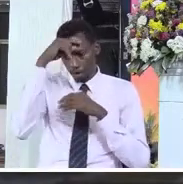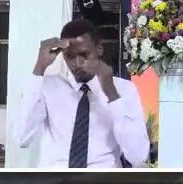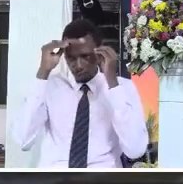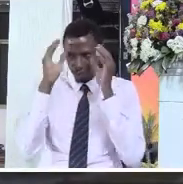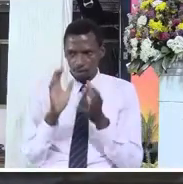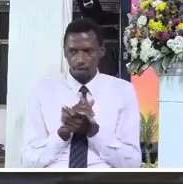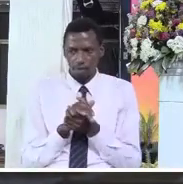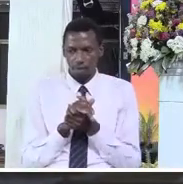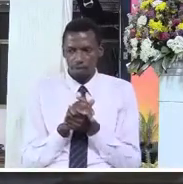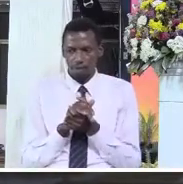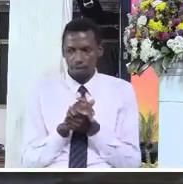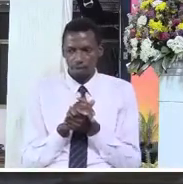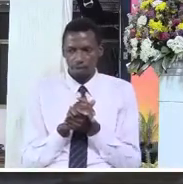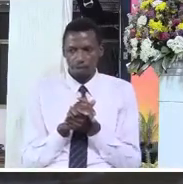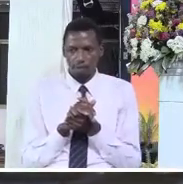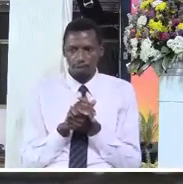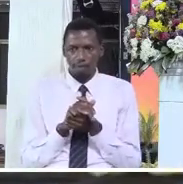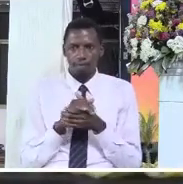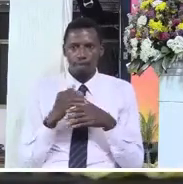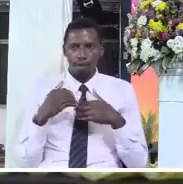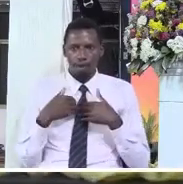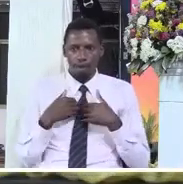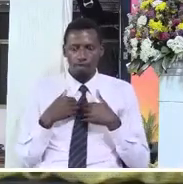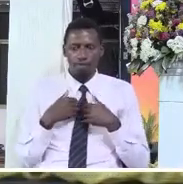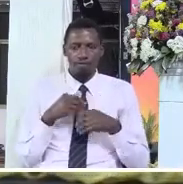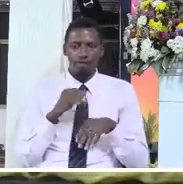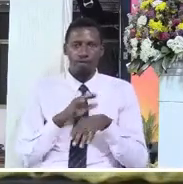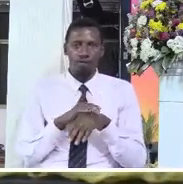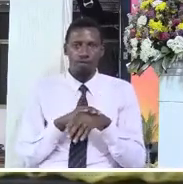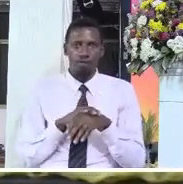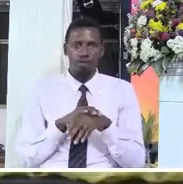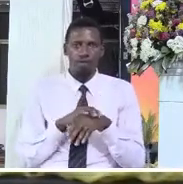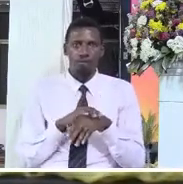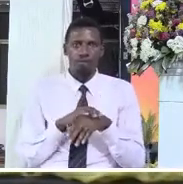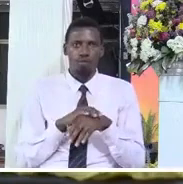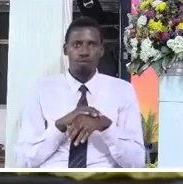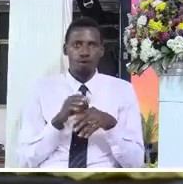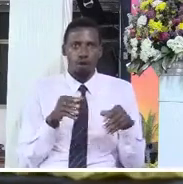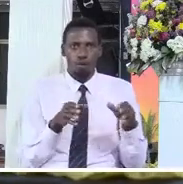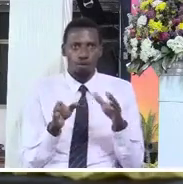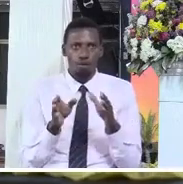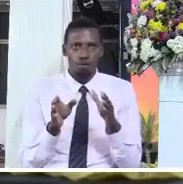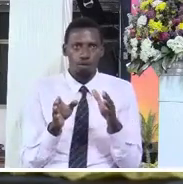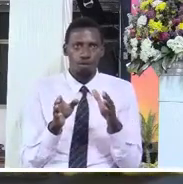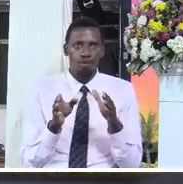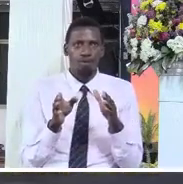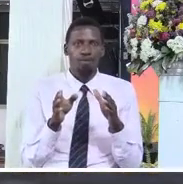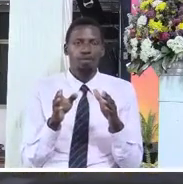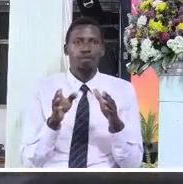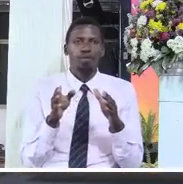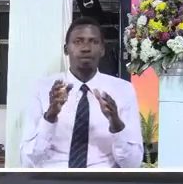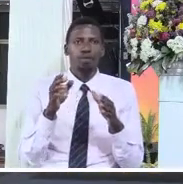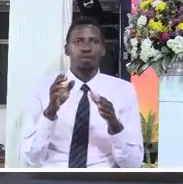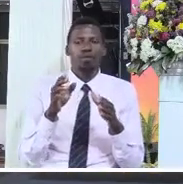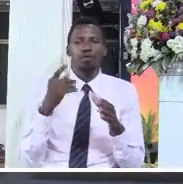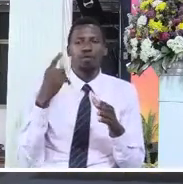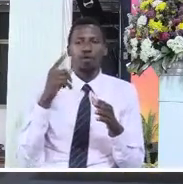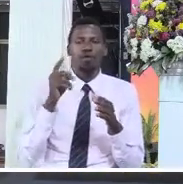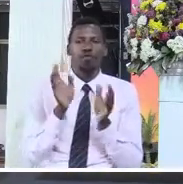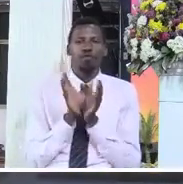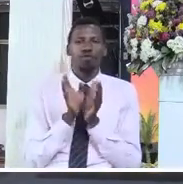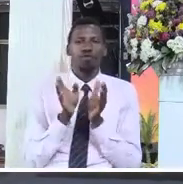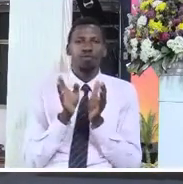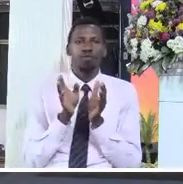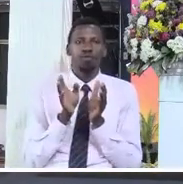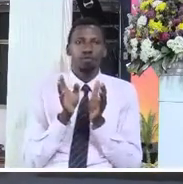having been privileged to be the pioneer leader of Kenya Universities and Colleges Adventist Student Association, KUKASA,